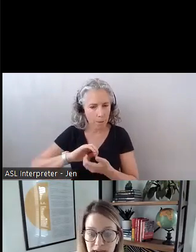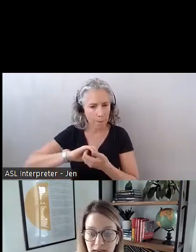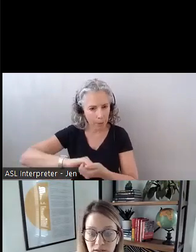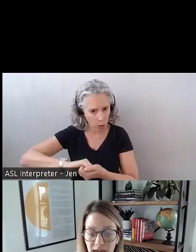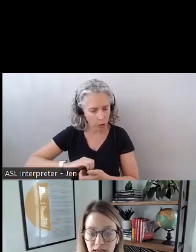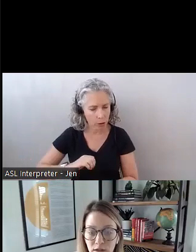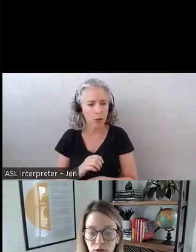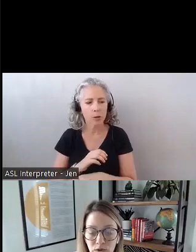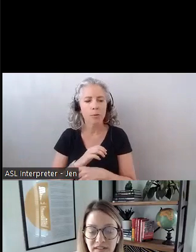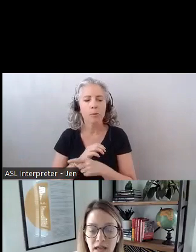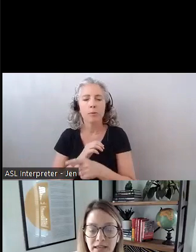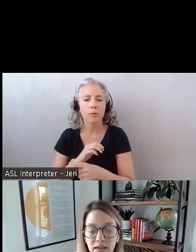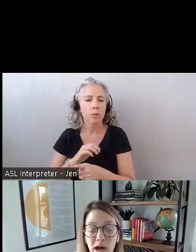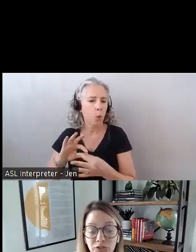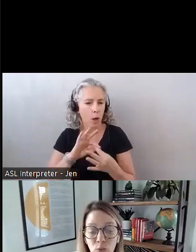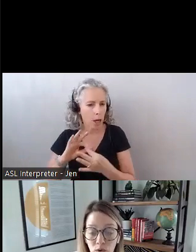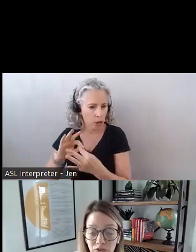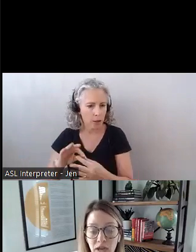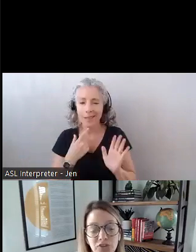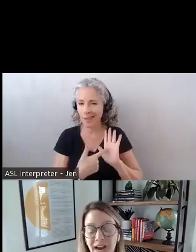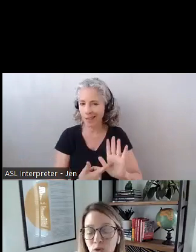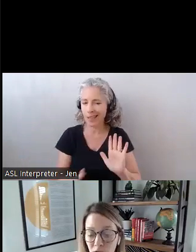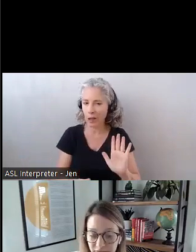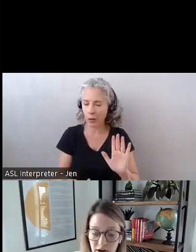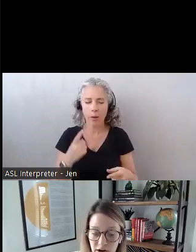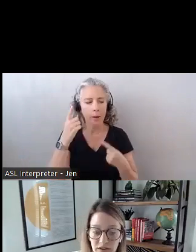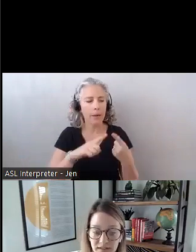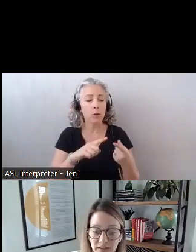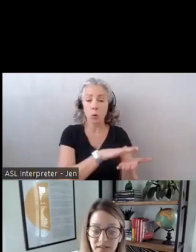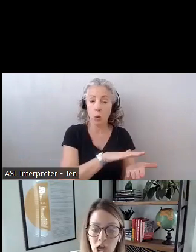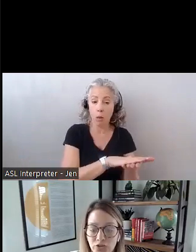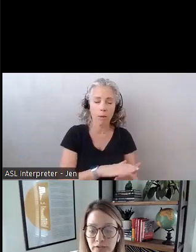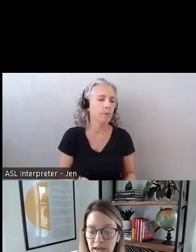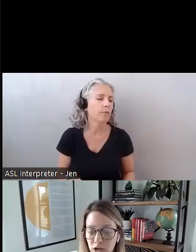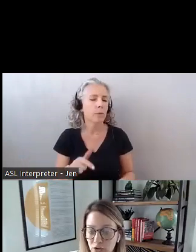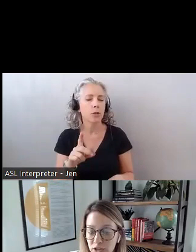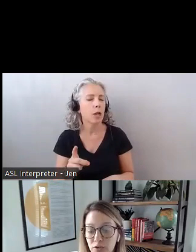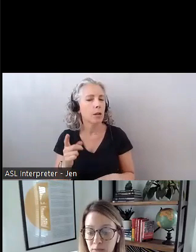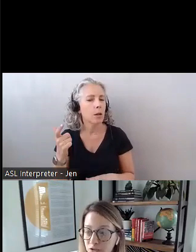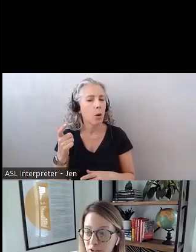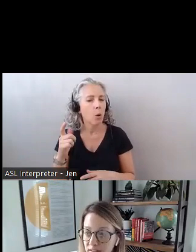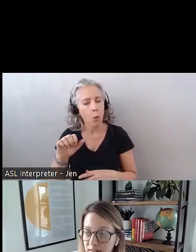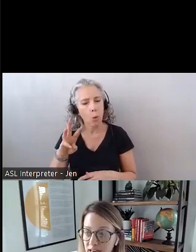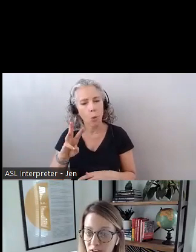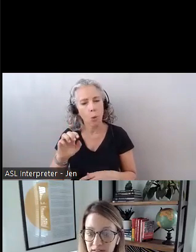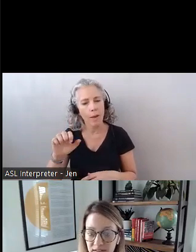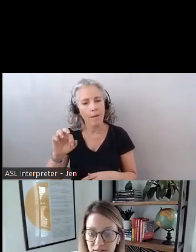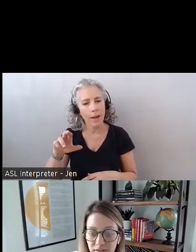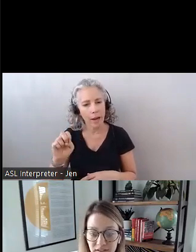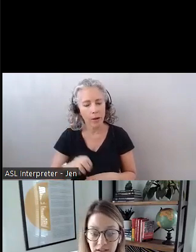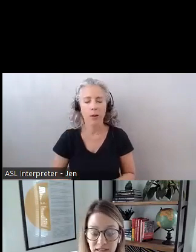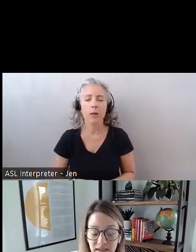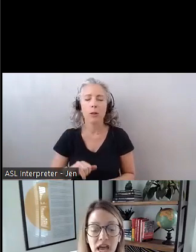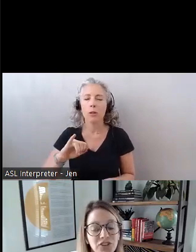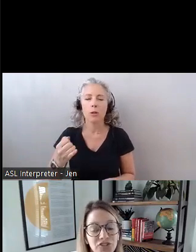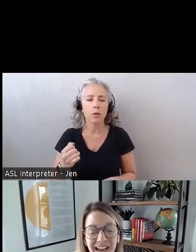out here, right? So that includes thinking about schools, child welfare agencies, juvenile and criminal justice agencies